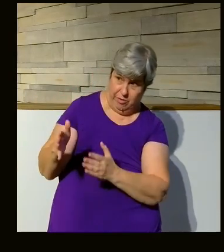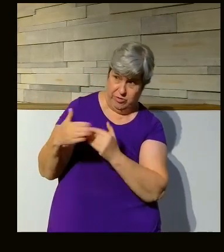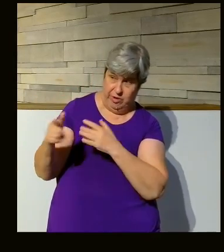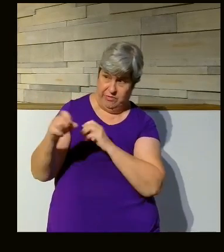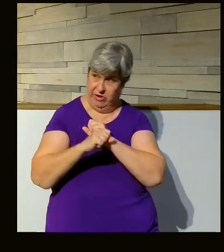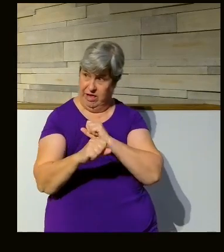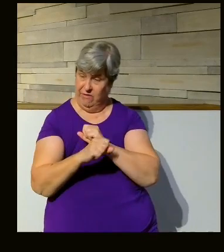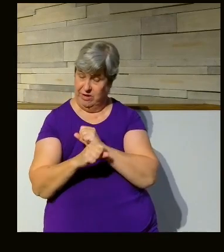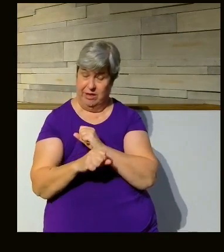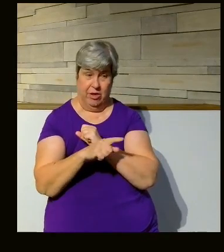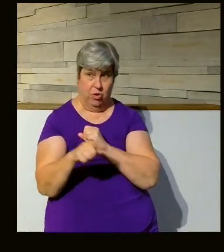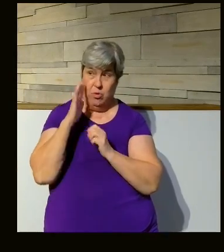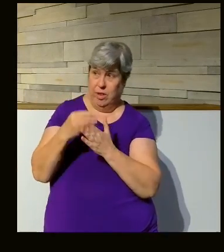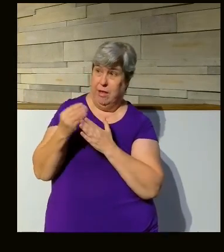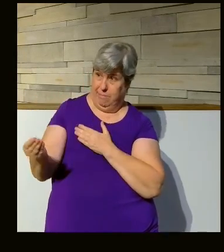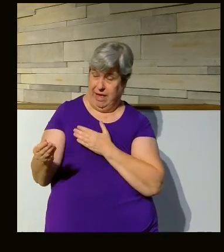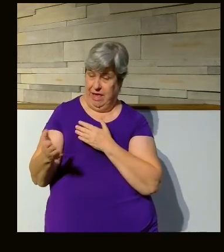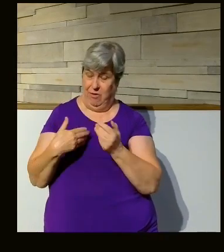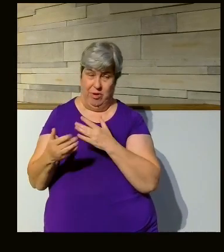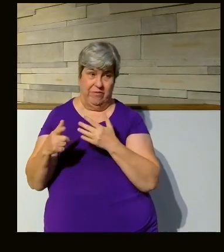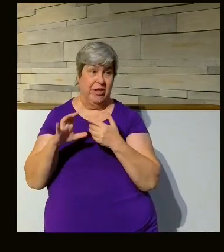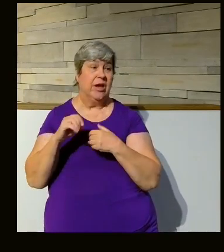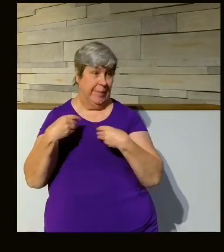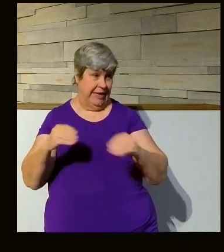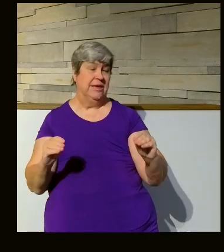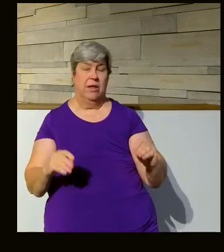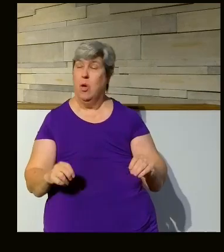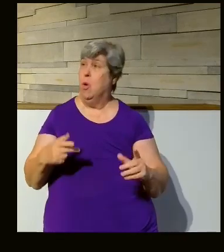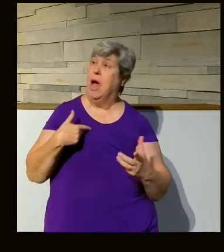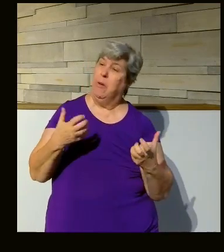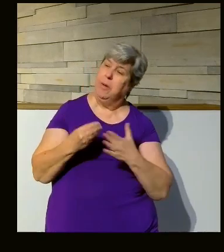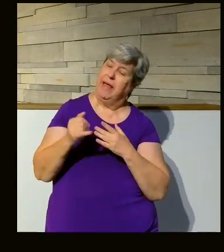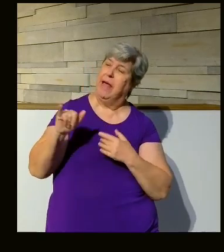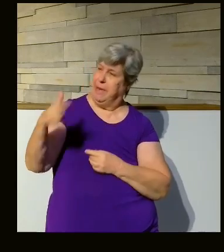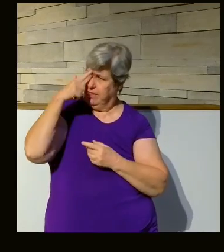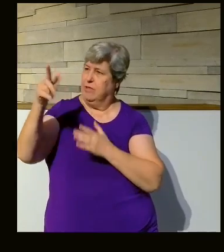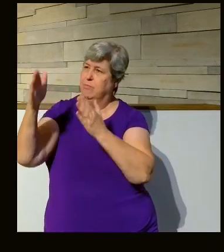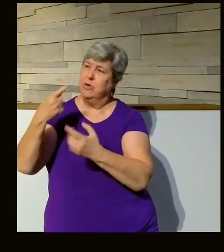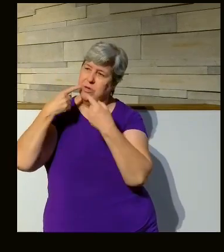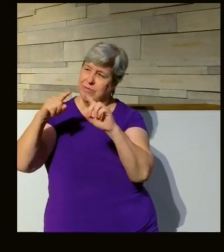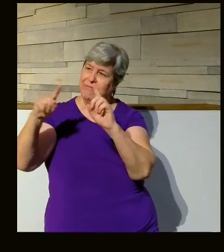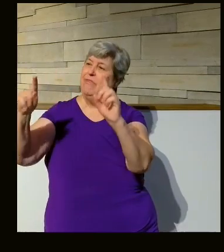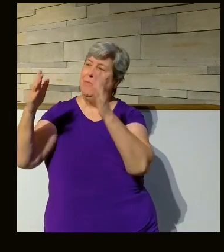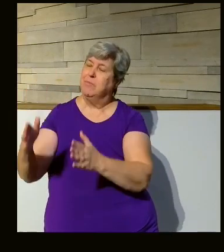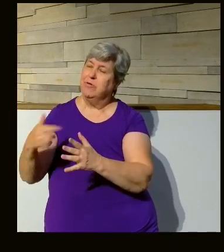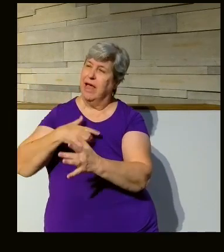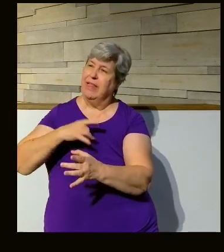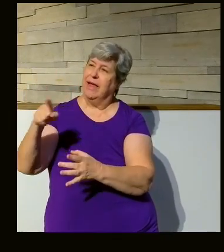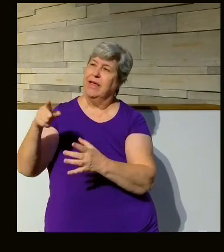they're advertising, so you'll buy their widgets, right, whatever they're selling. Oh, well, I'm going to buy that because so-and-so says to buy it. I like